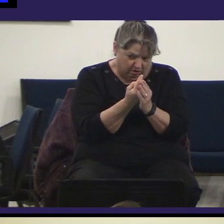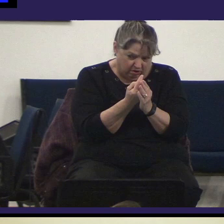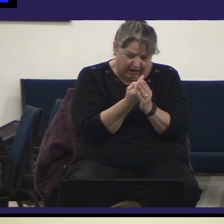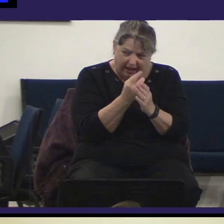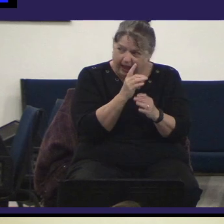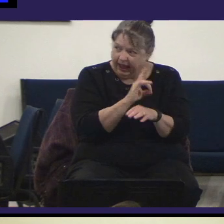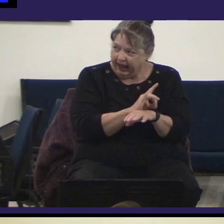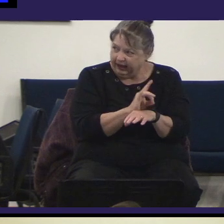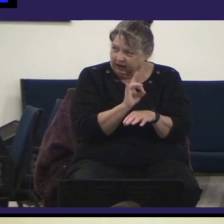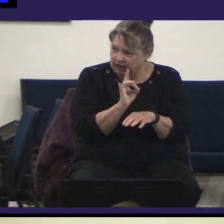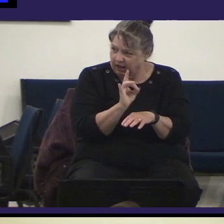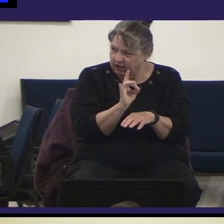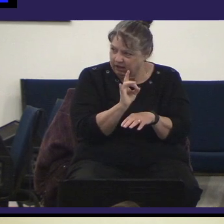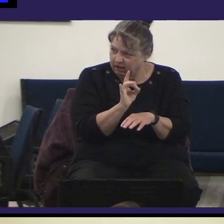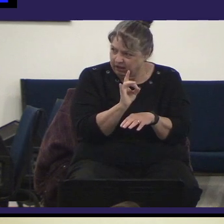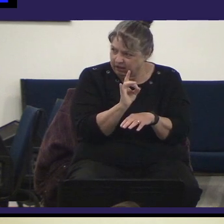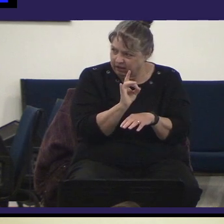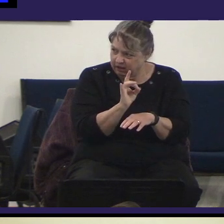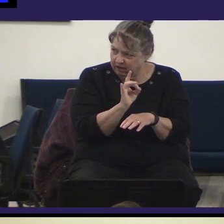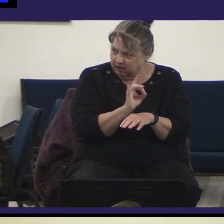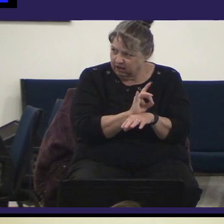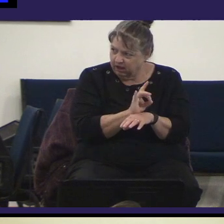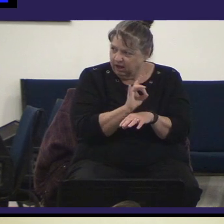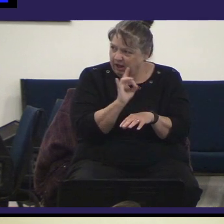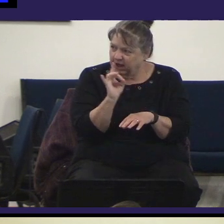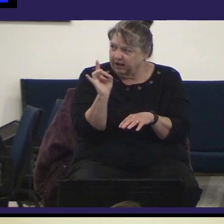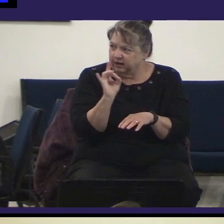library, depending on your 8 o'clock?